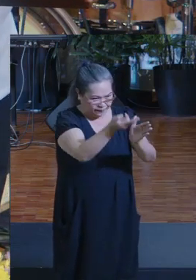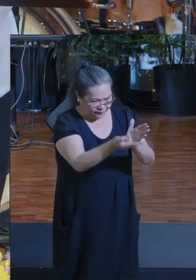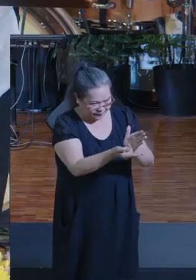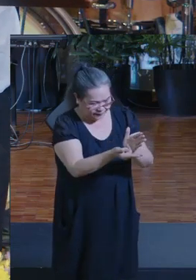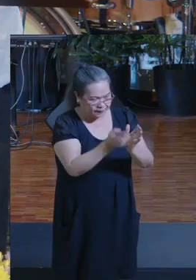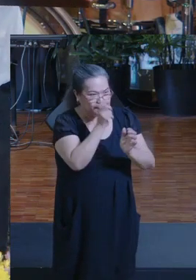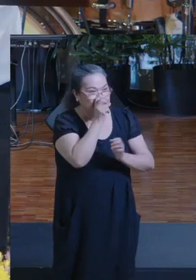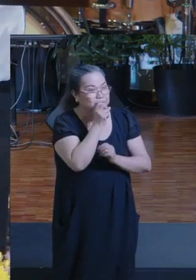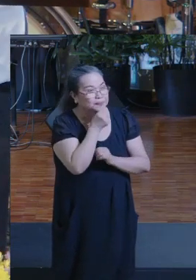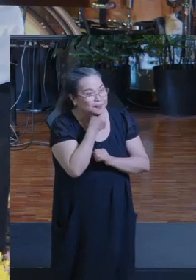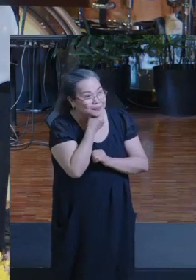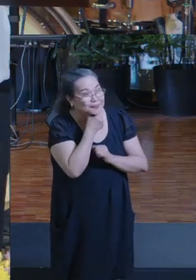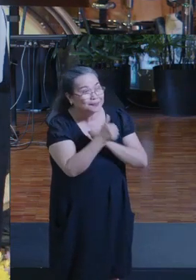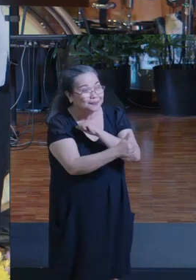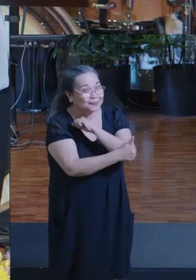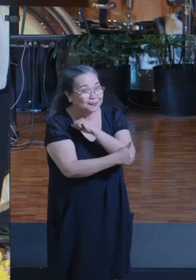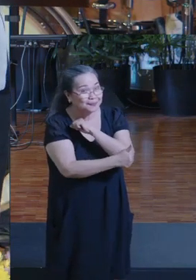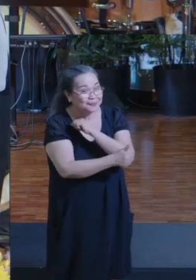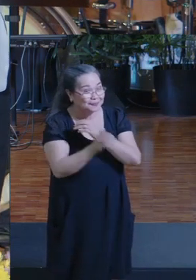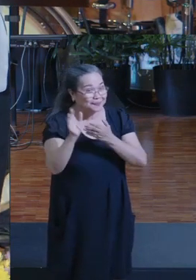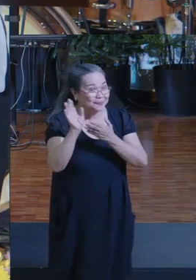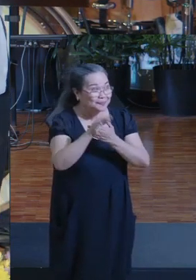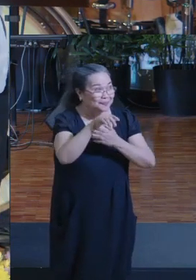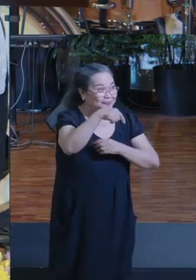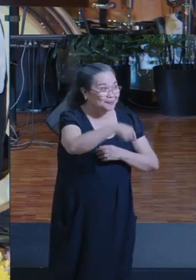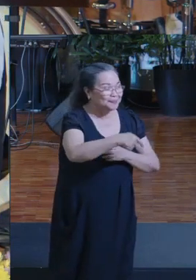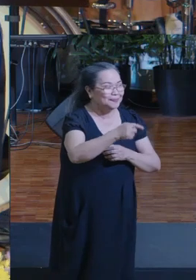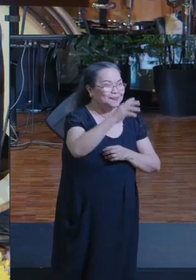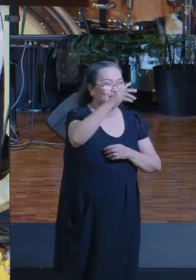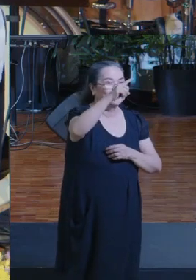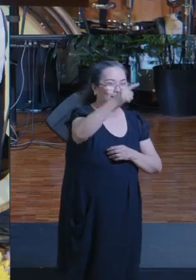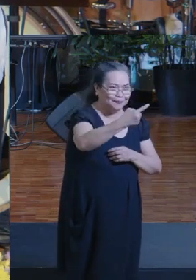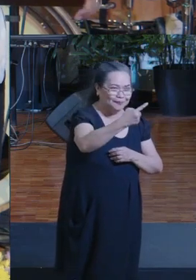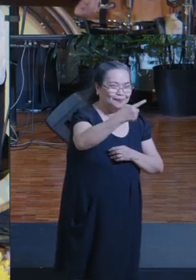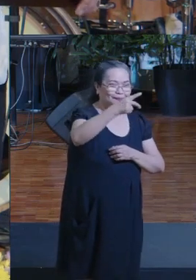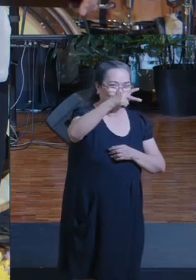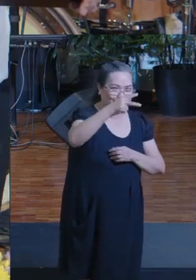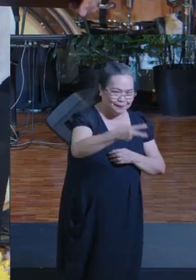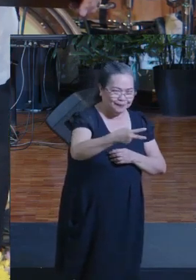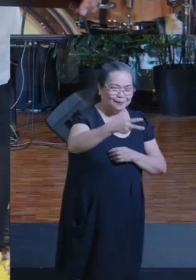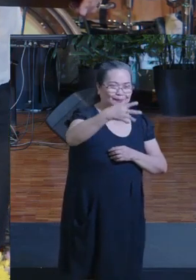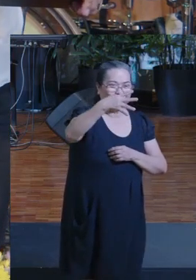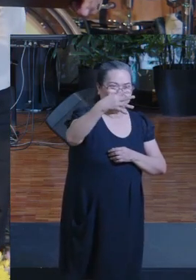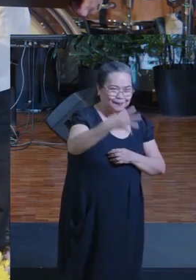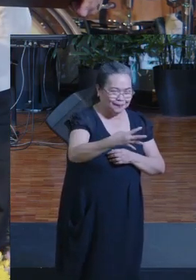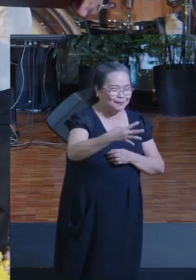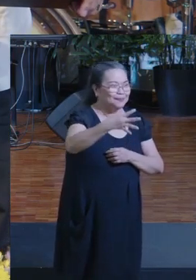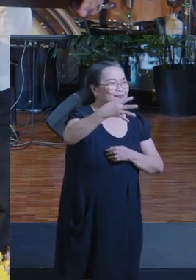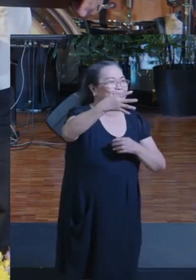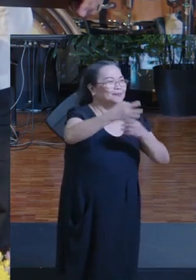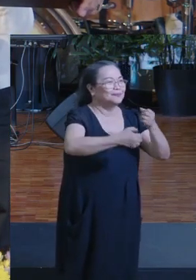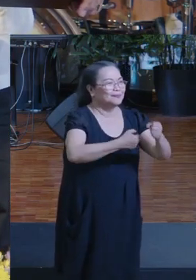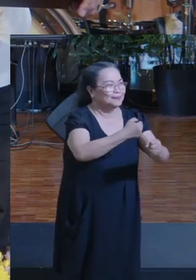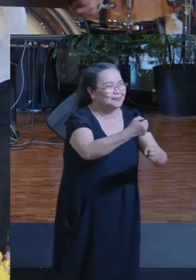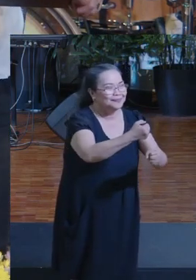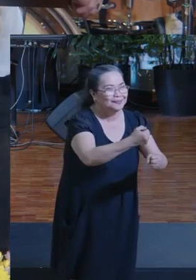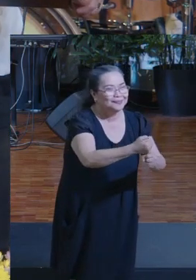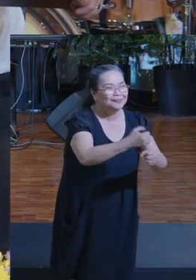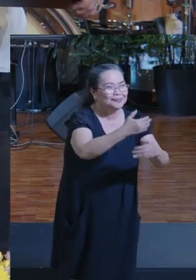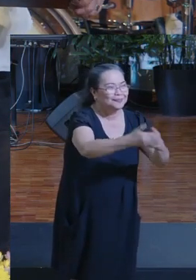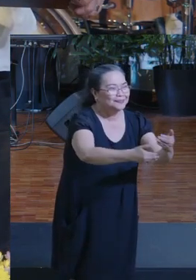old age, and they shall come back here in the 4th generation, for the iniquity of the Amorites is not yet